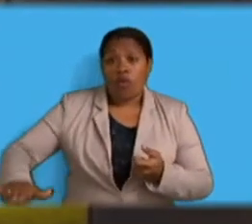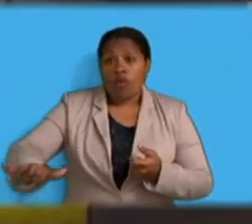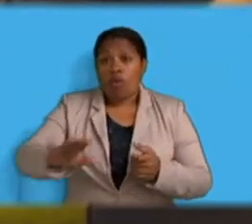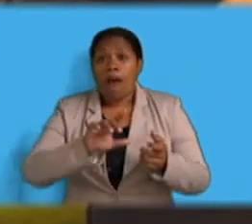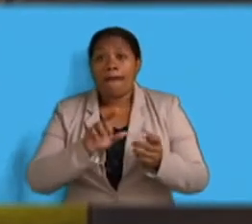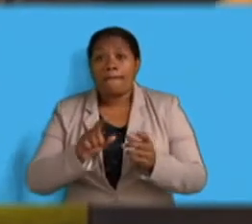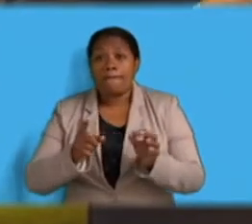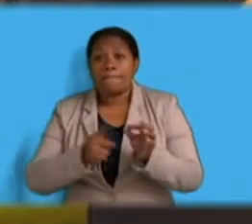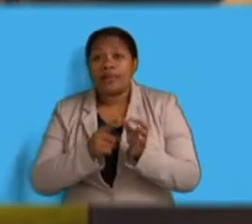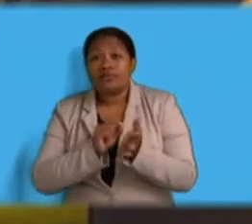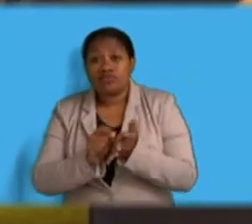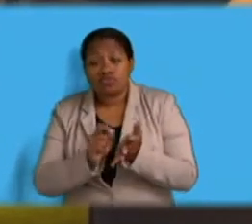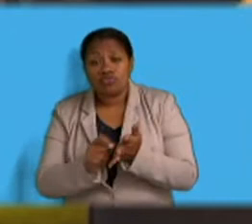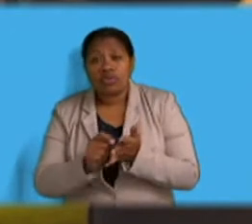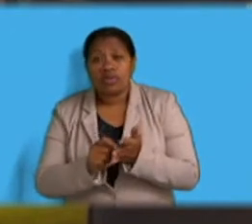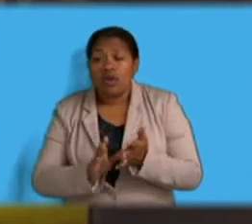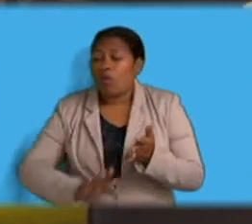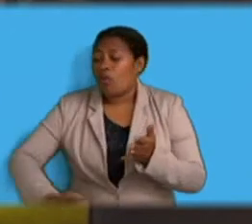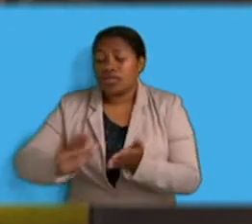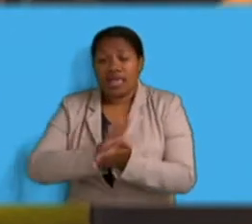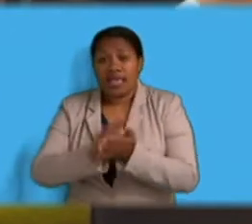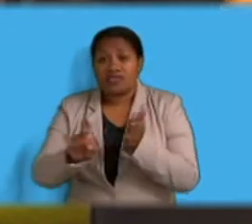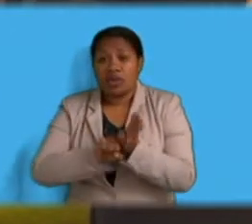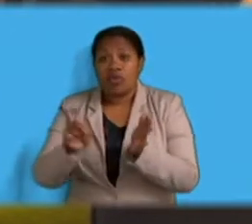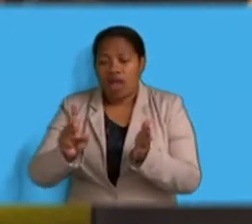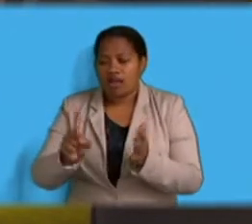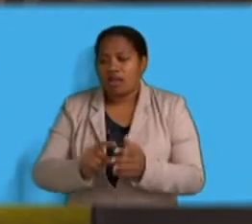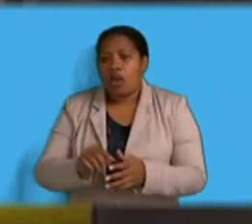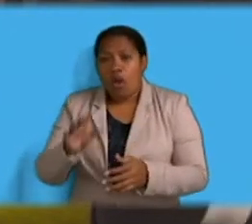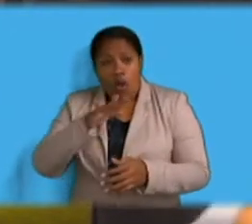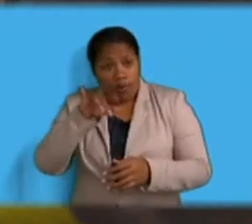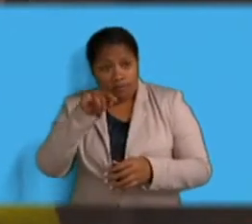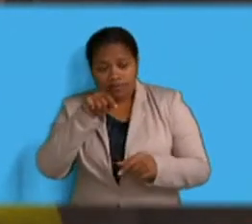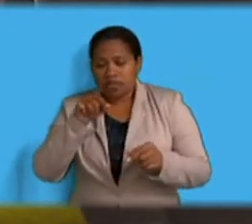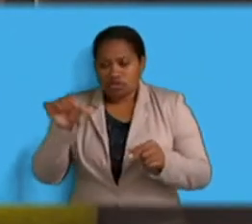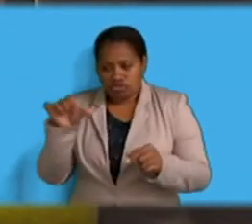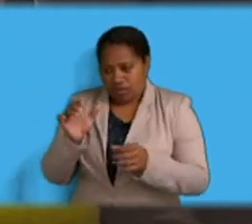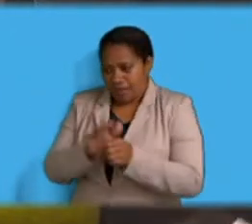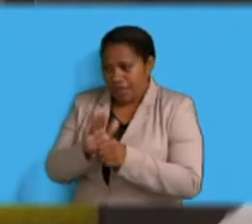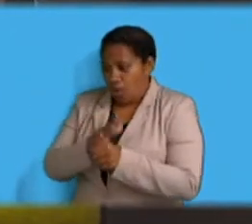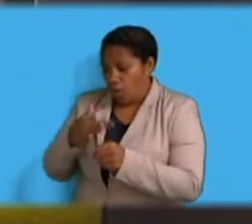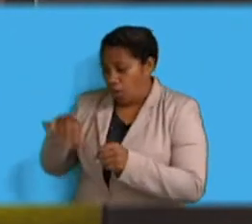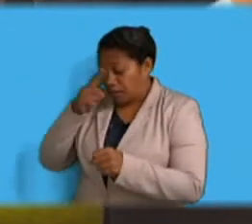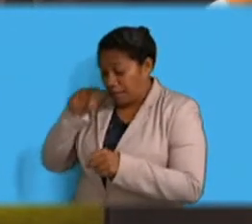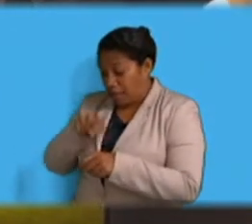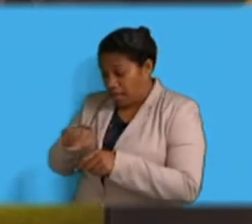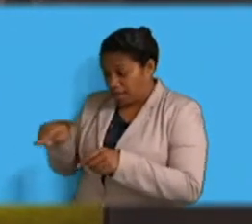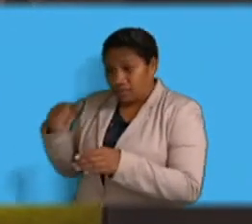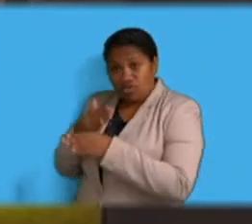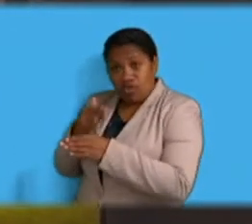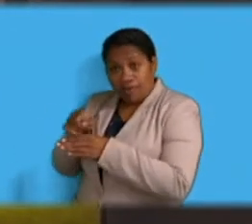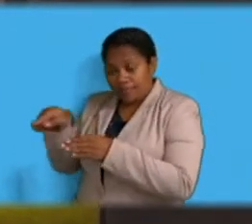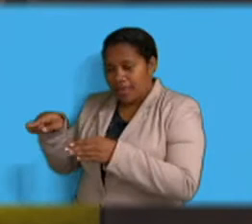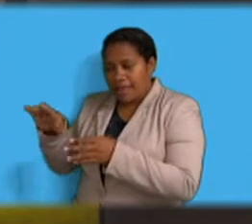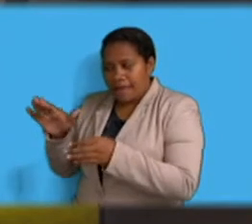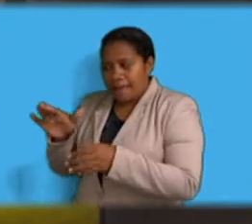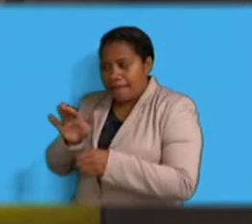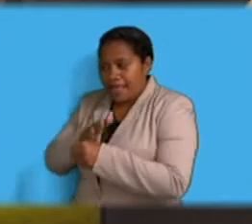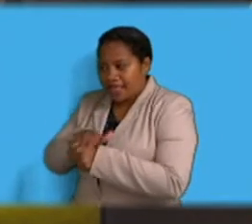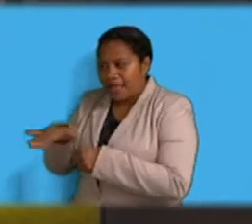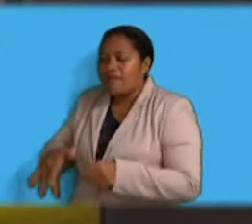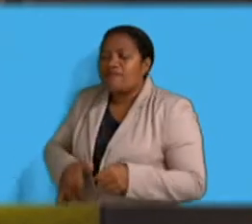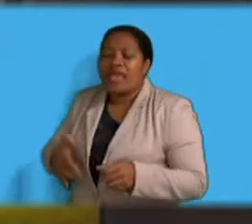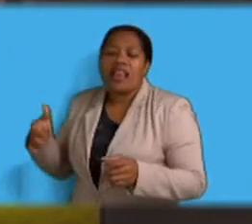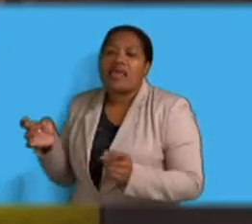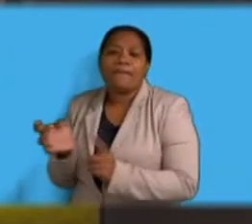department, to make every single civil servant feel very, very important. To make them understand that